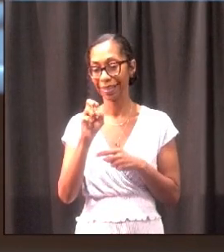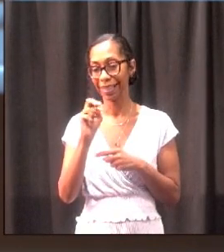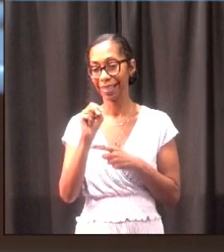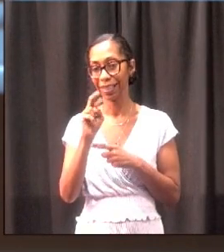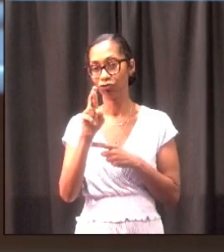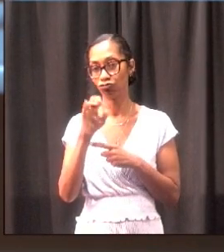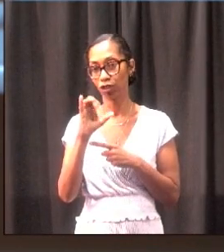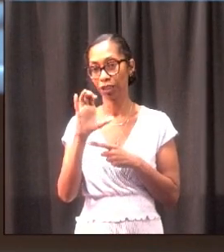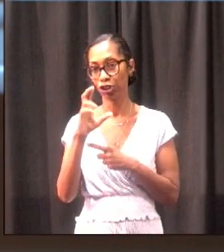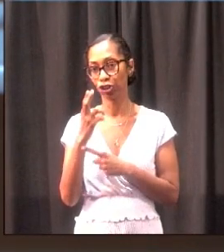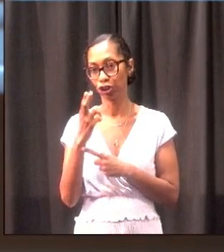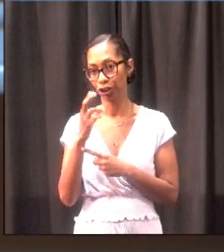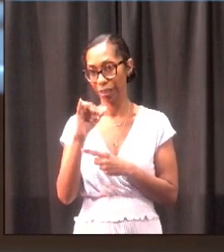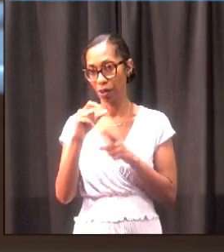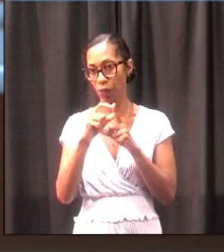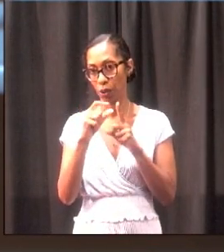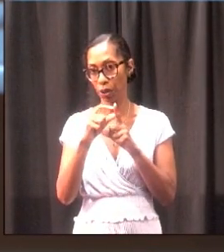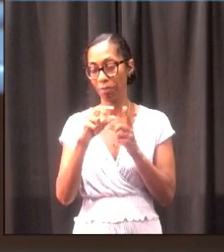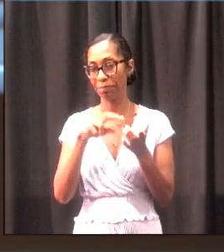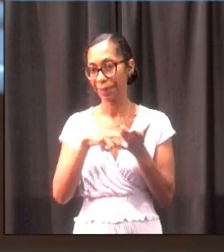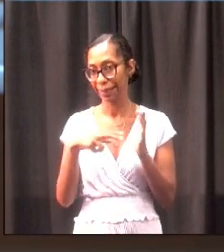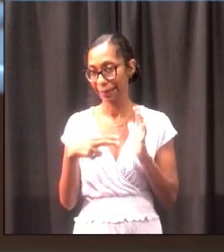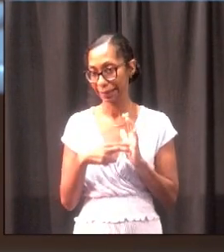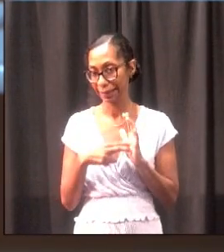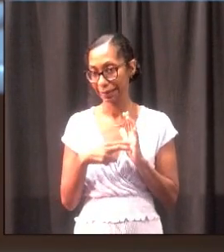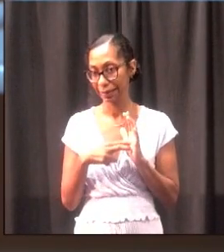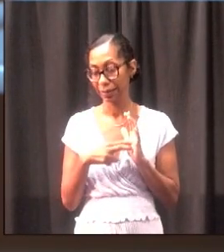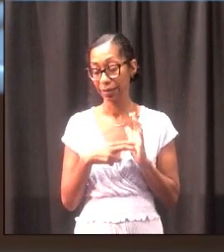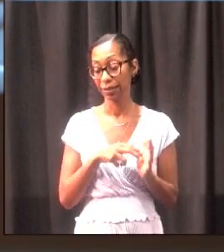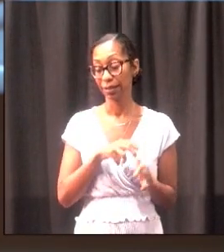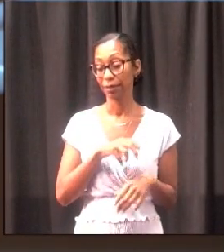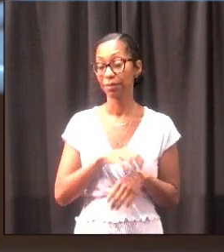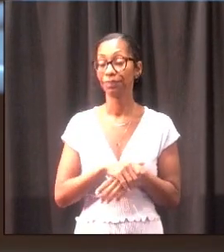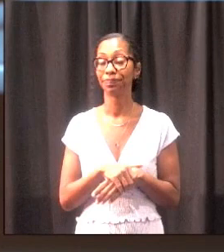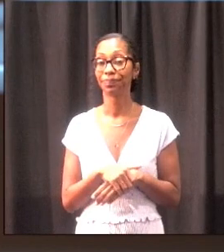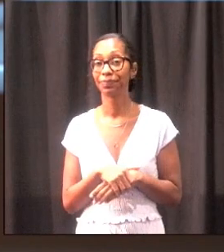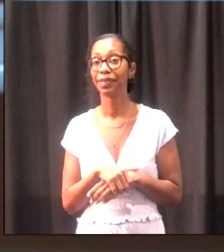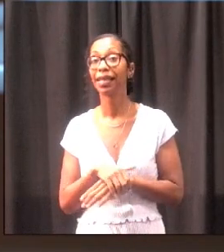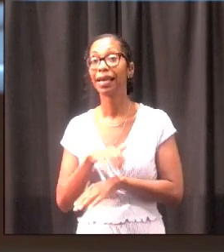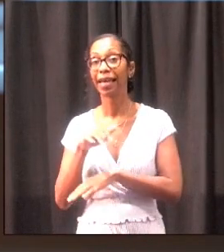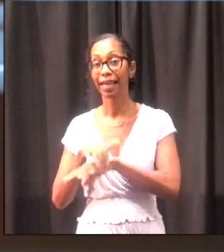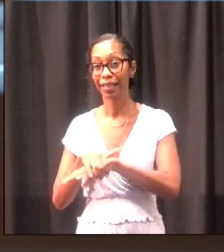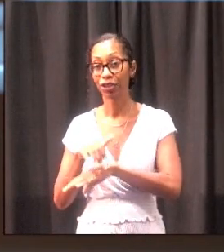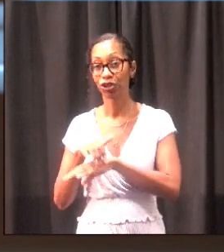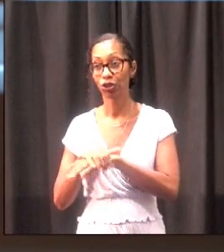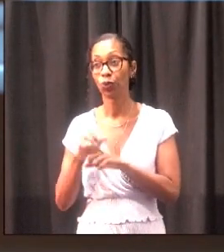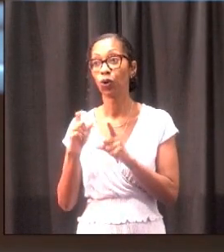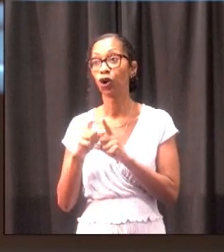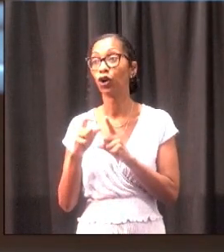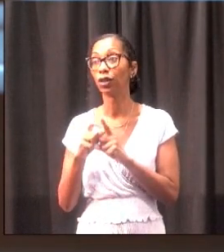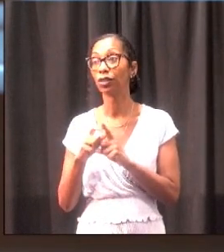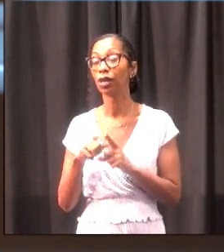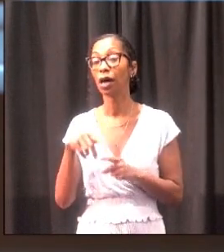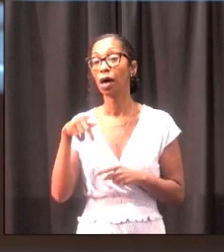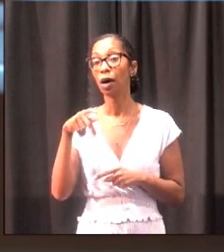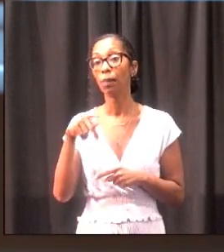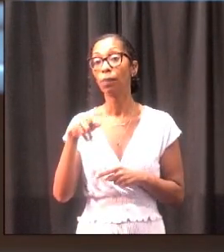That word enrich is which gives us the English word plutocrat. The plutocrat is a very wealthy